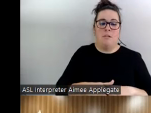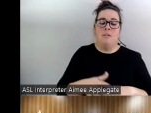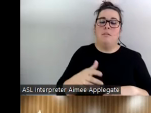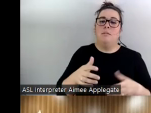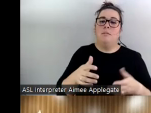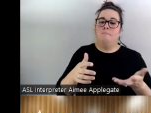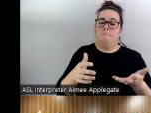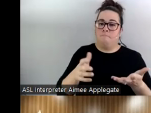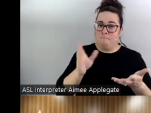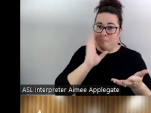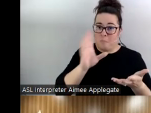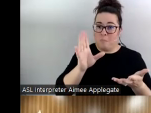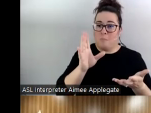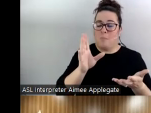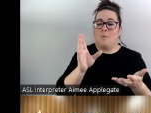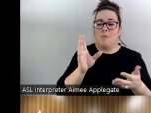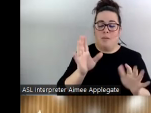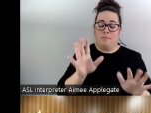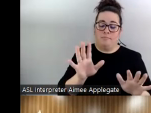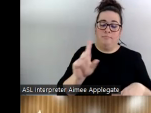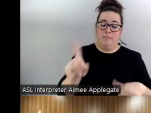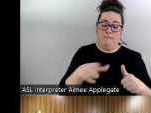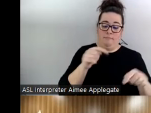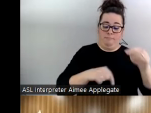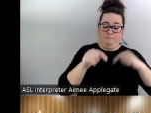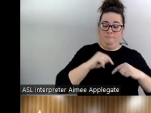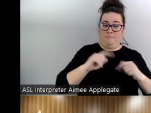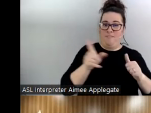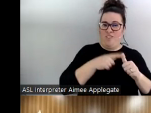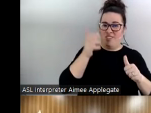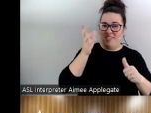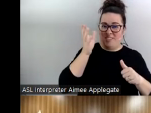introduce, well, let me just mention our first